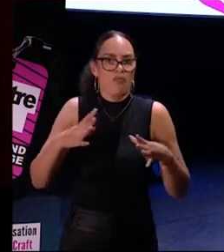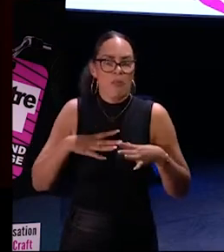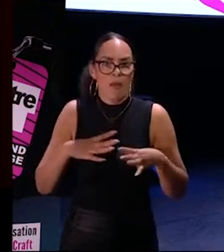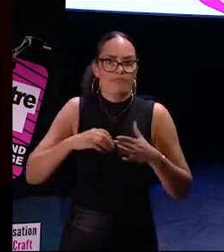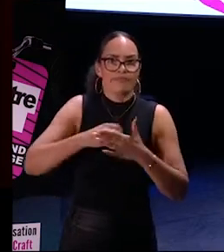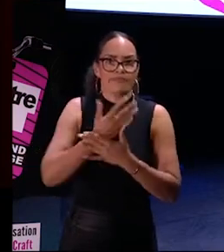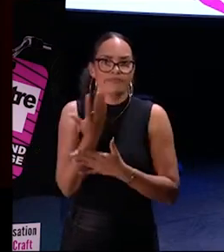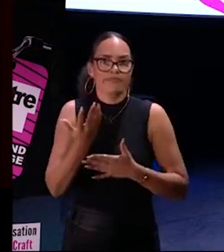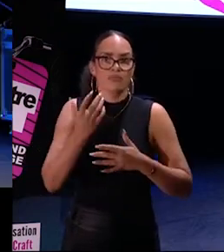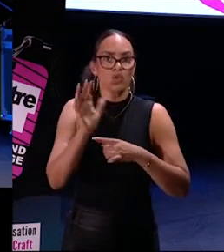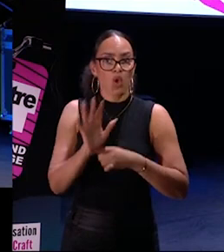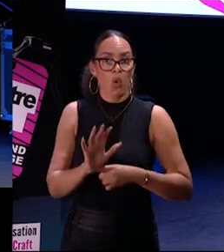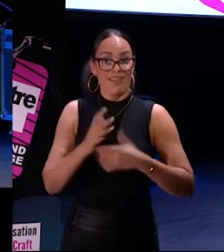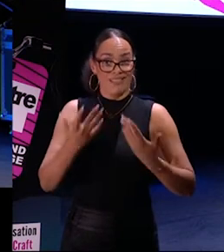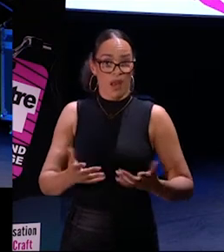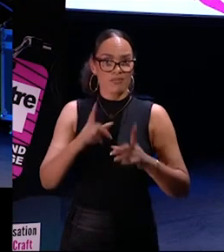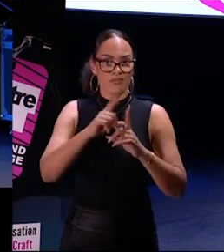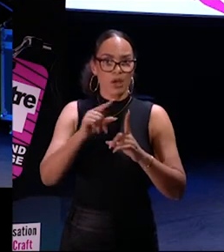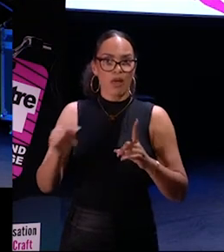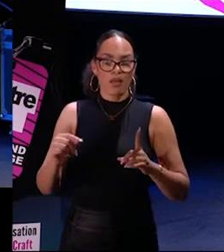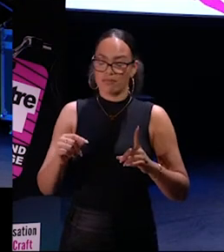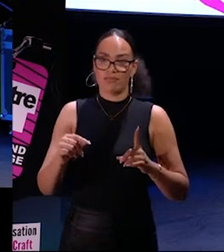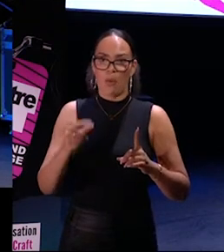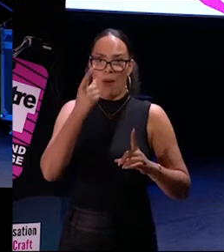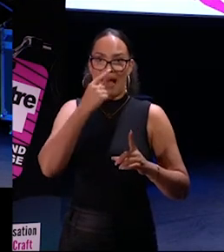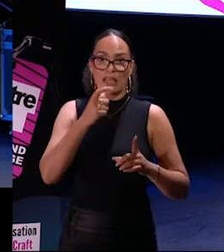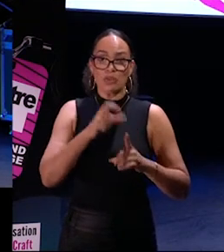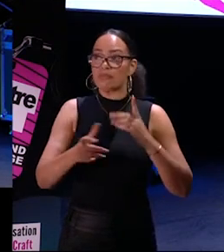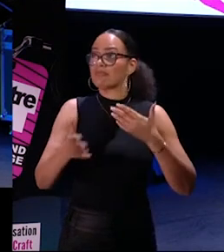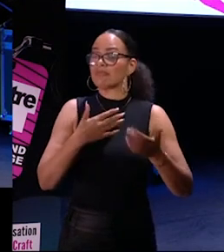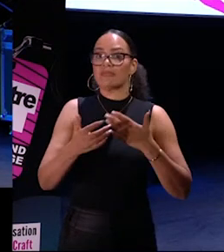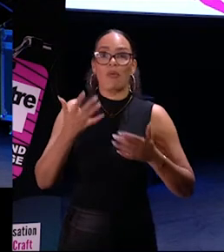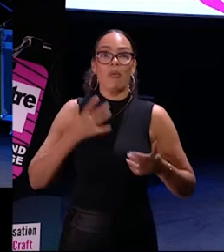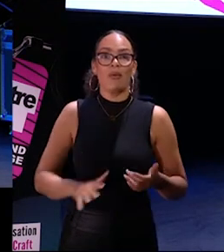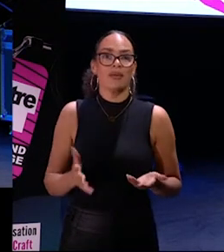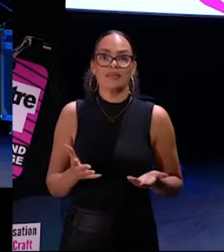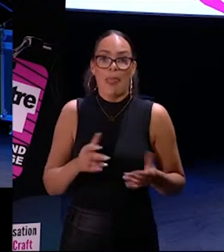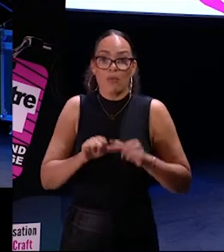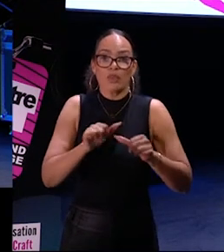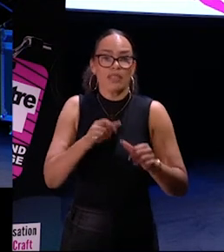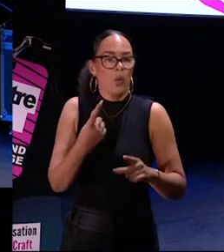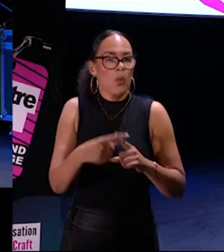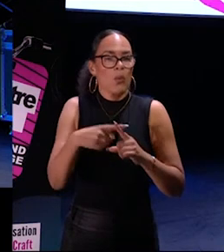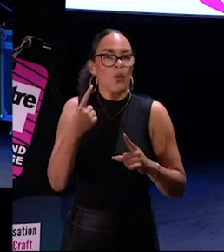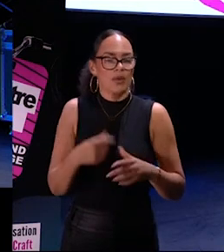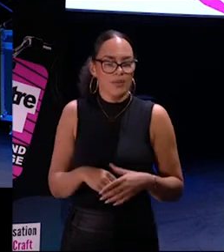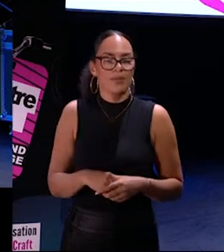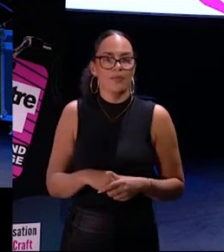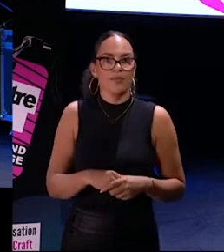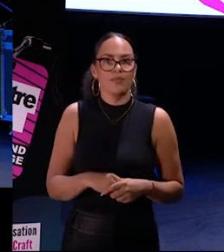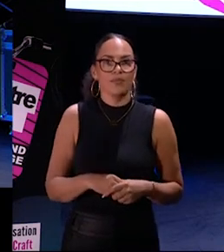show. And now, with digital, we can basically do whatever we want and make that process really, really quick, and we can